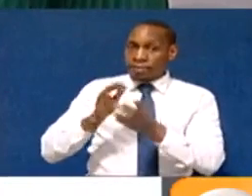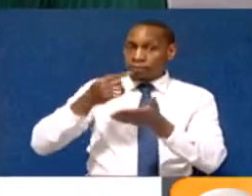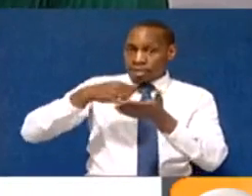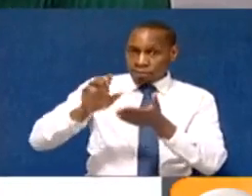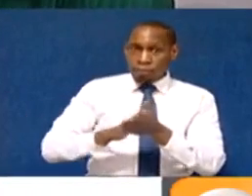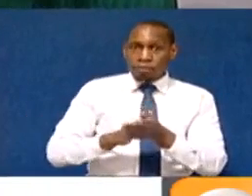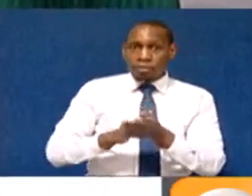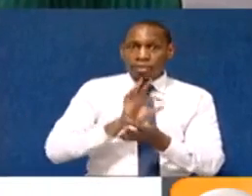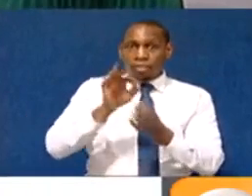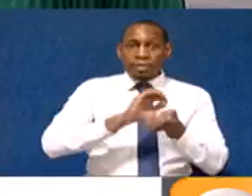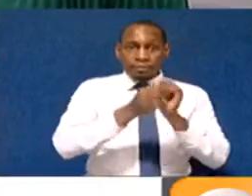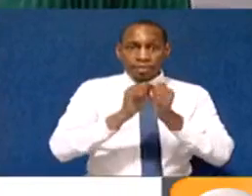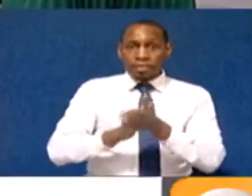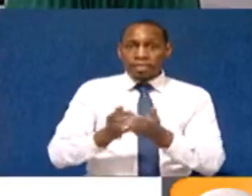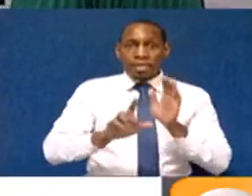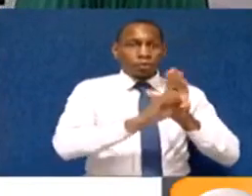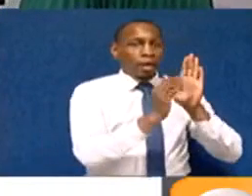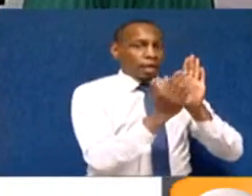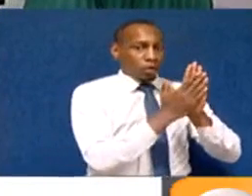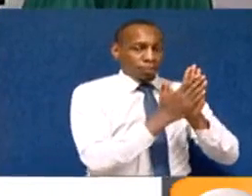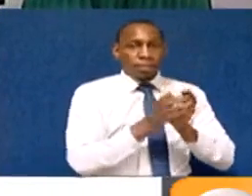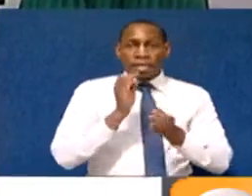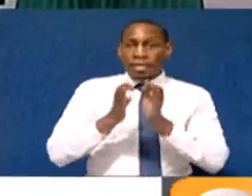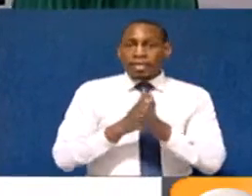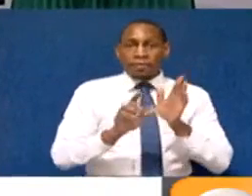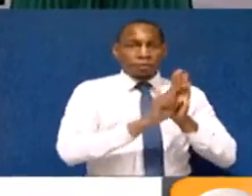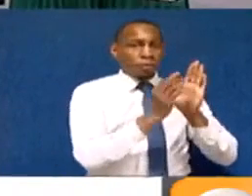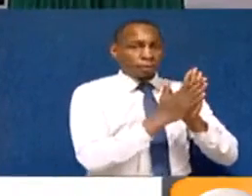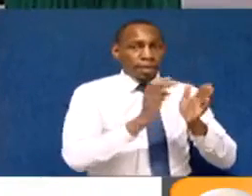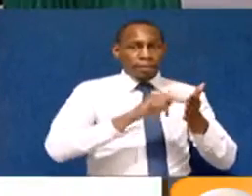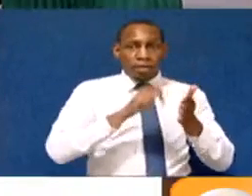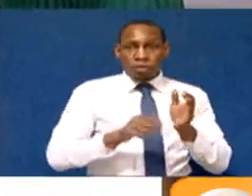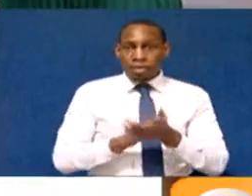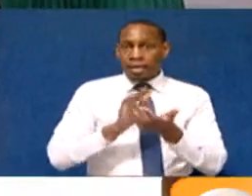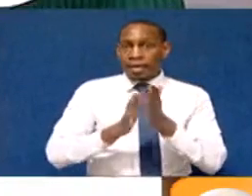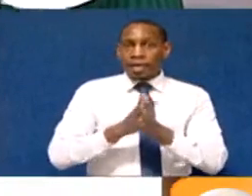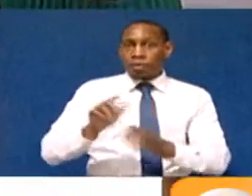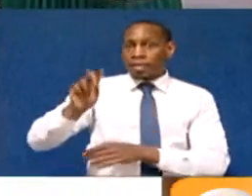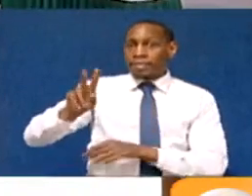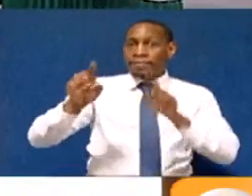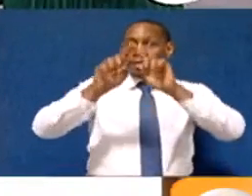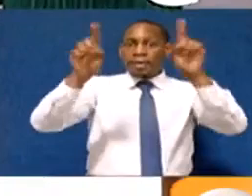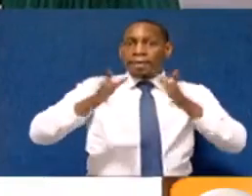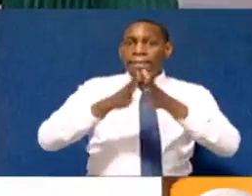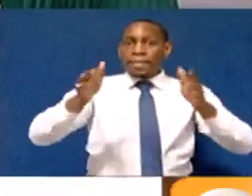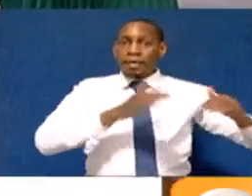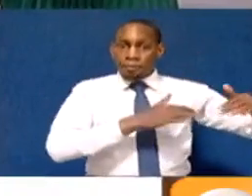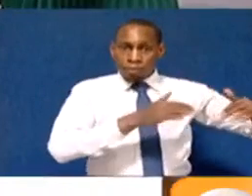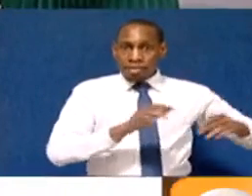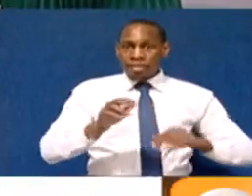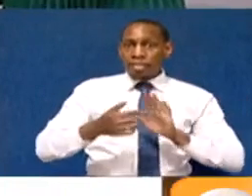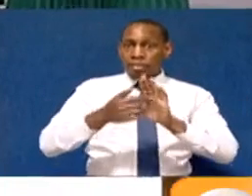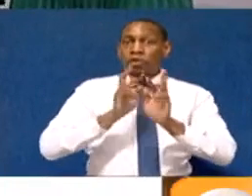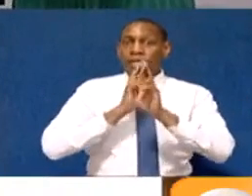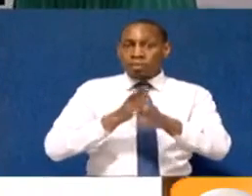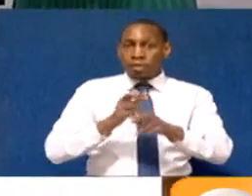pass this particular amendment into law. Now, should it pass, meaning that we would have no big screen at the Bomas of Kenya showing Kenyans